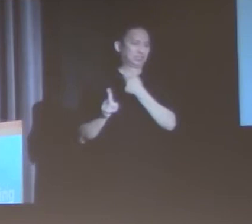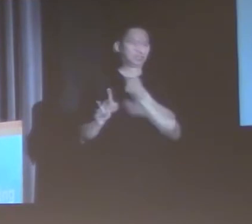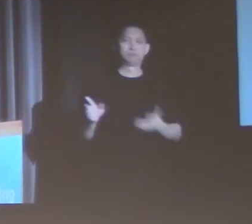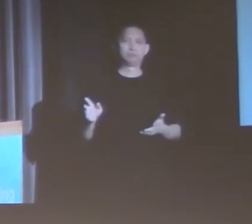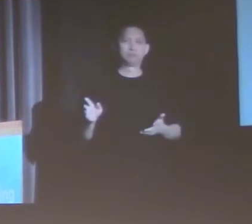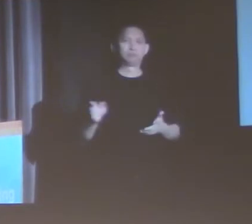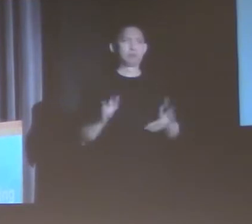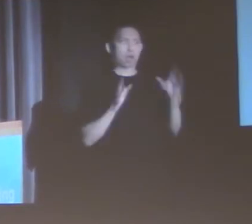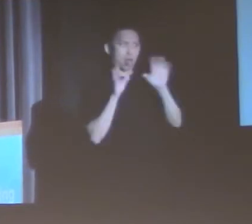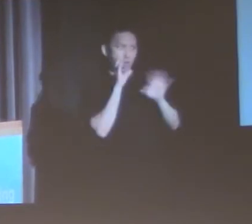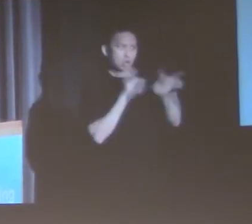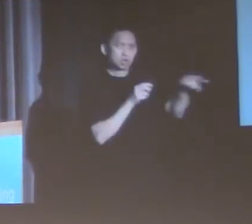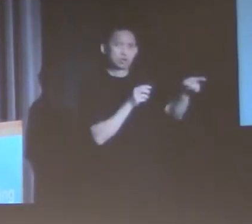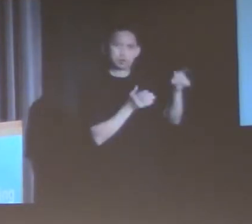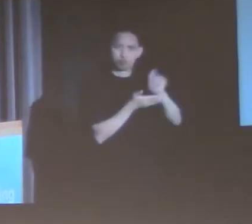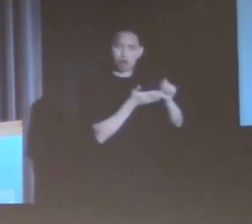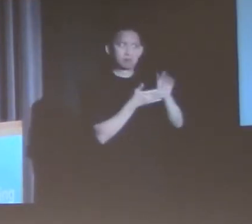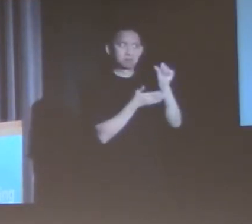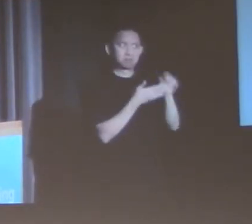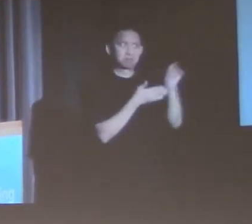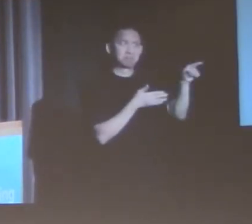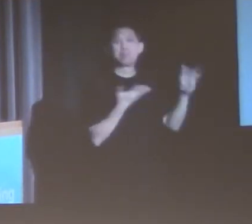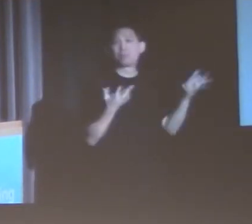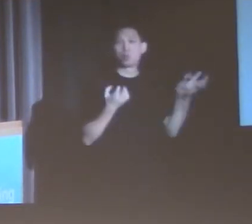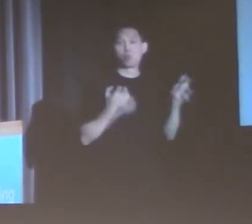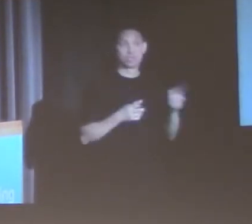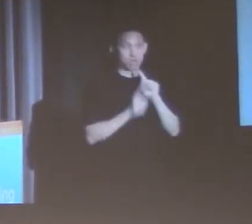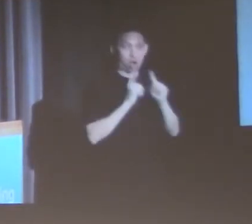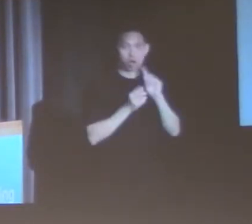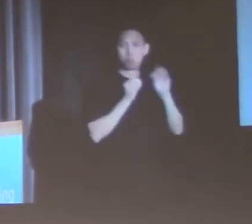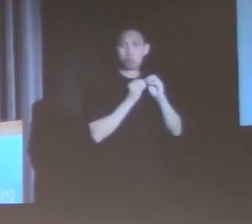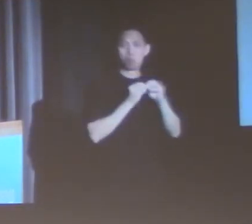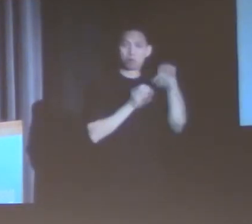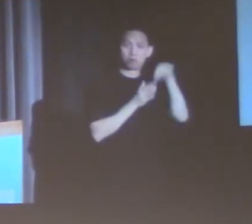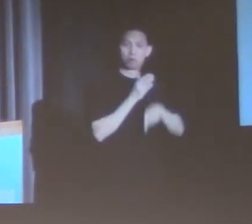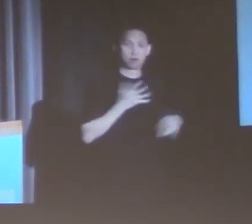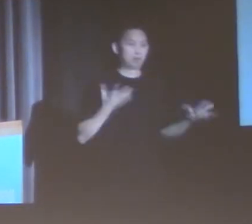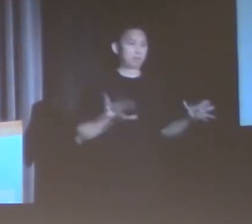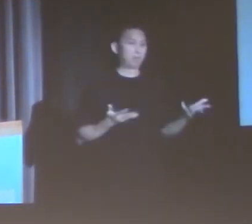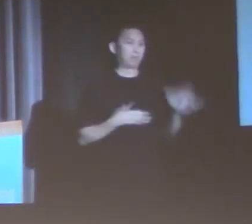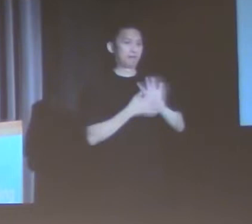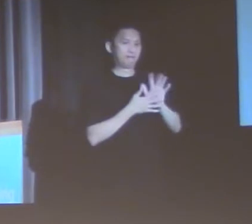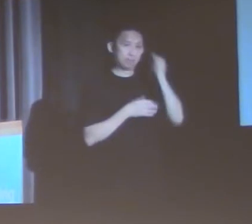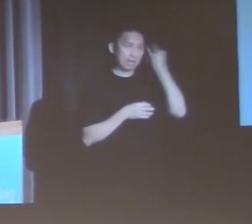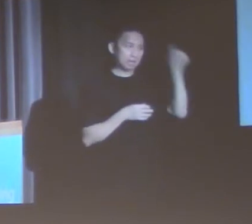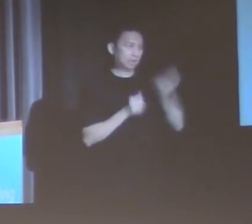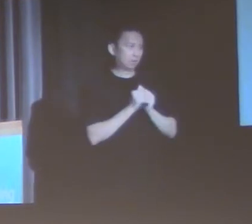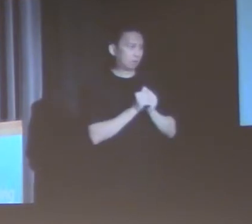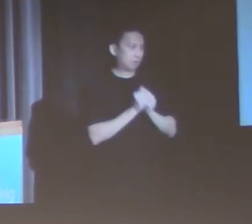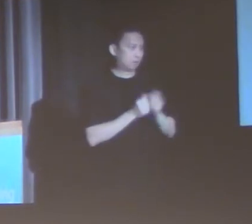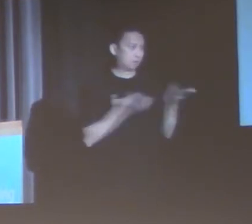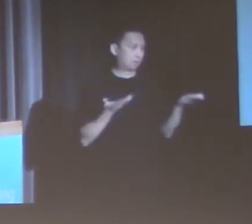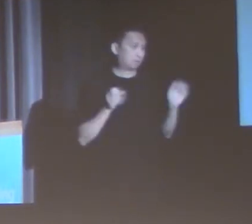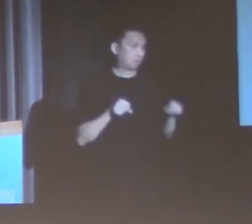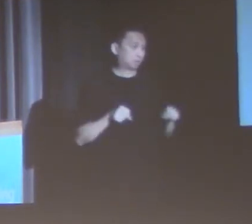to him. Maybe he wants to talk to you, and maybe there's a film idea that we could work on. And he did want to talk